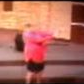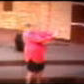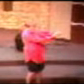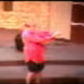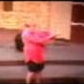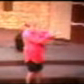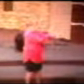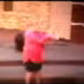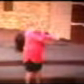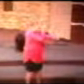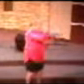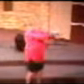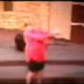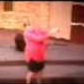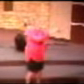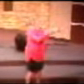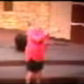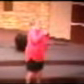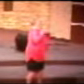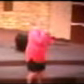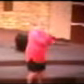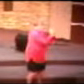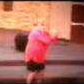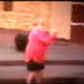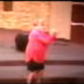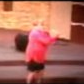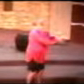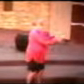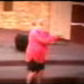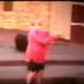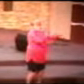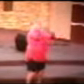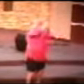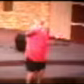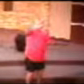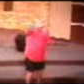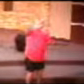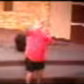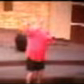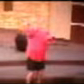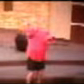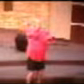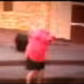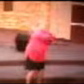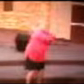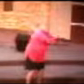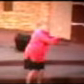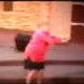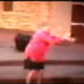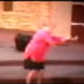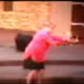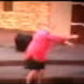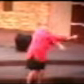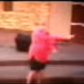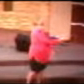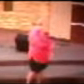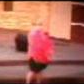you will receive power when the Holy Spirit comes on you.